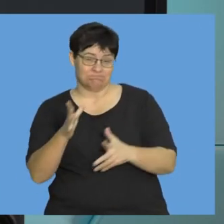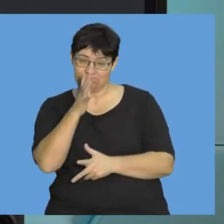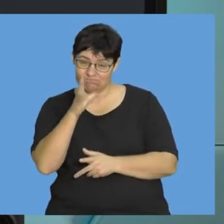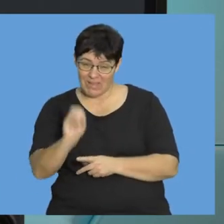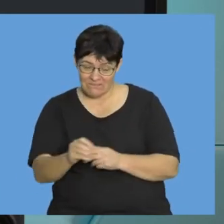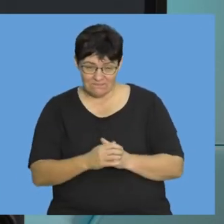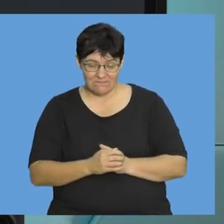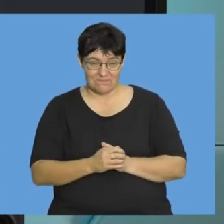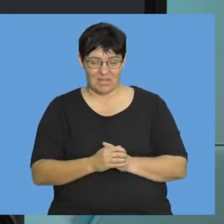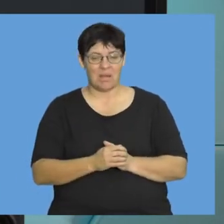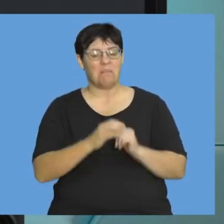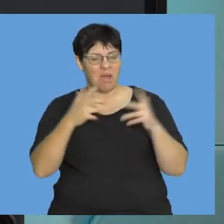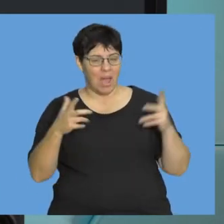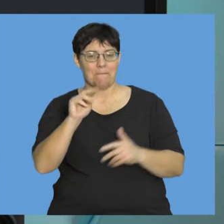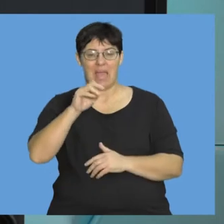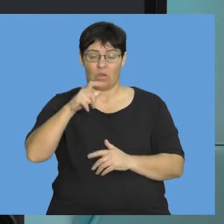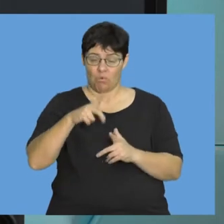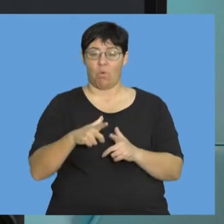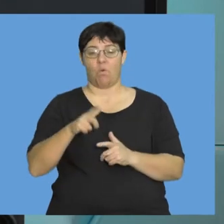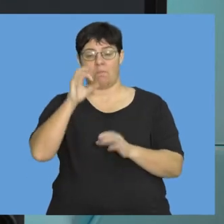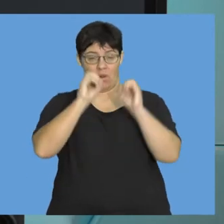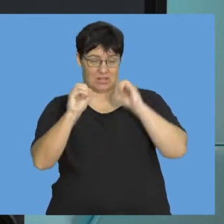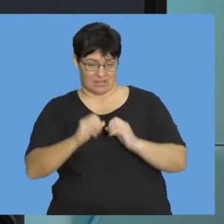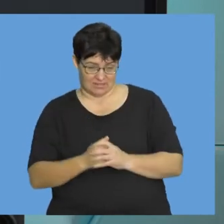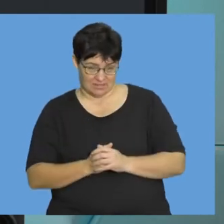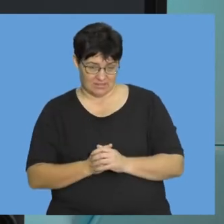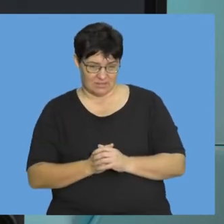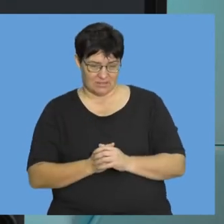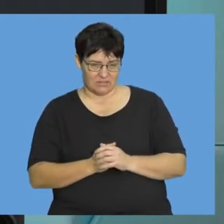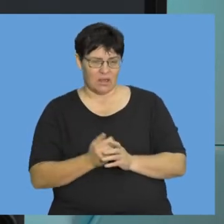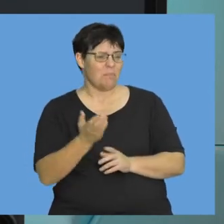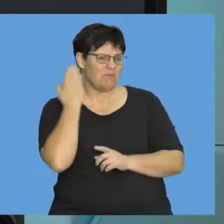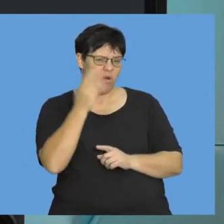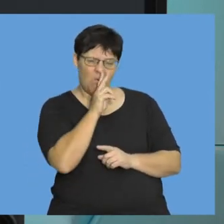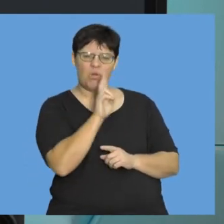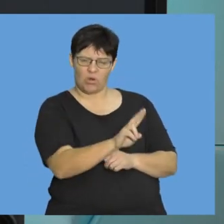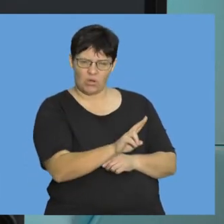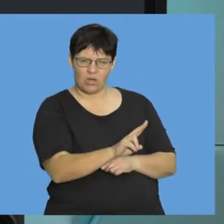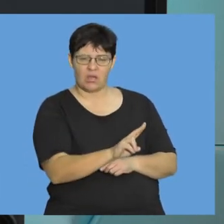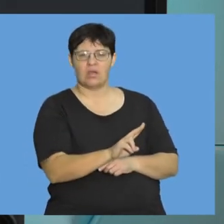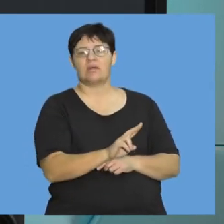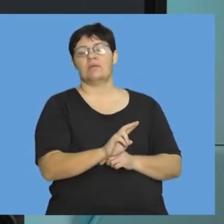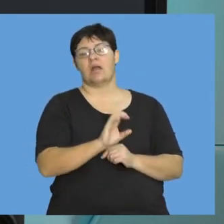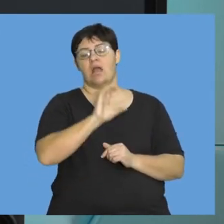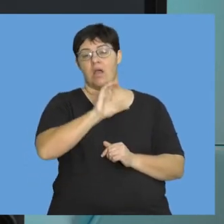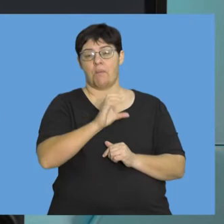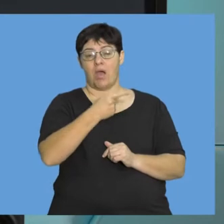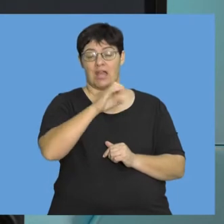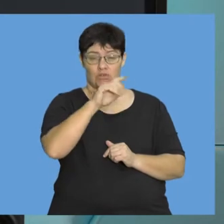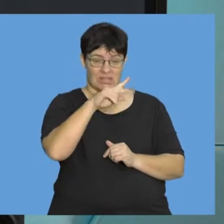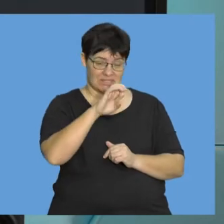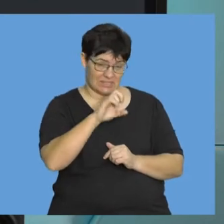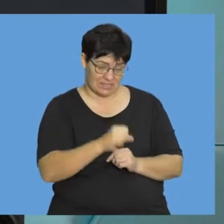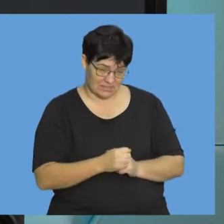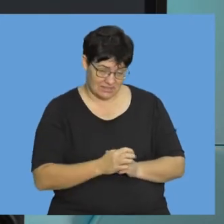as I said, they're large macromolecules. And the lessons before that we looked at, we've looked at carbohydrates, okay?